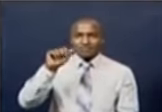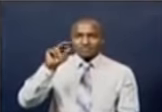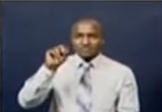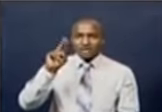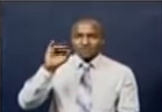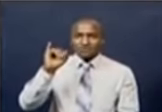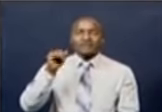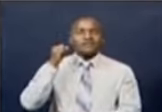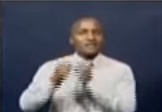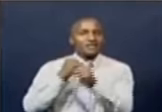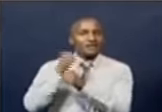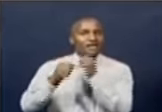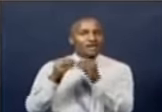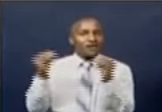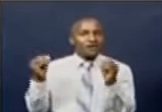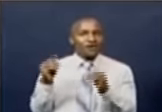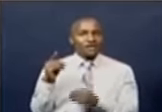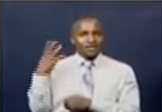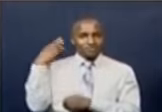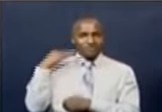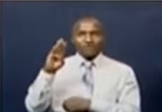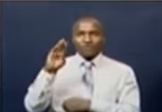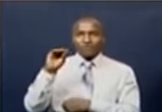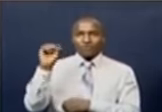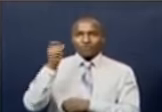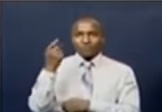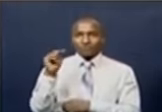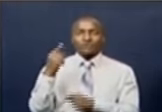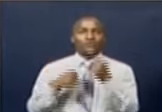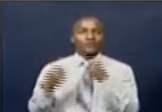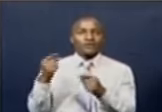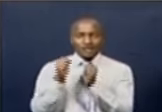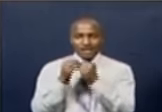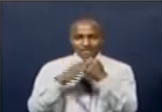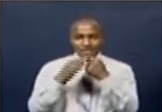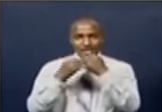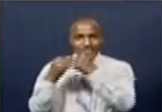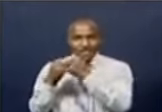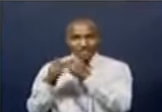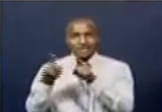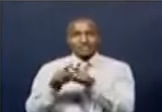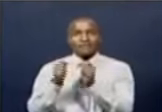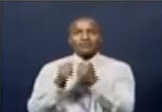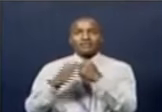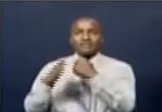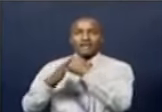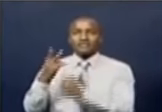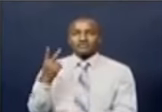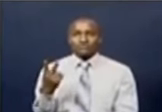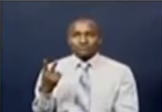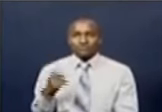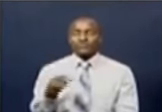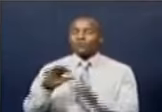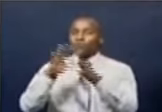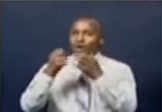he's the 2-time Boston Marathon champion, was in the Olympics in 1988 and 92, world champion 1991, 10,000 meters